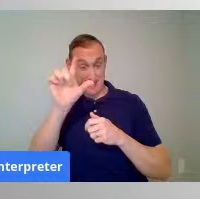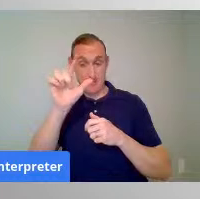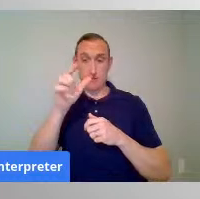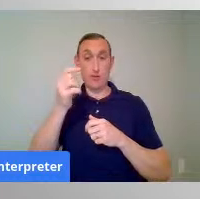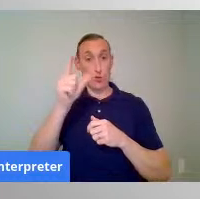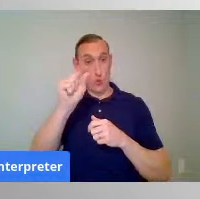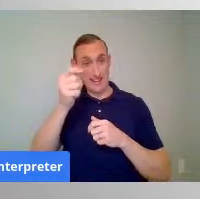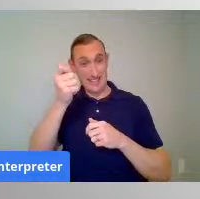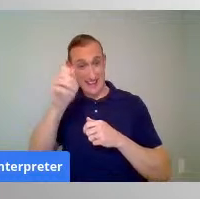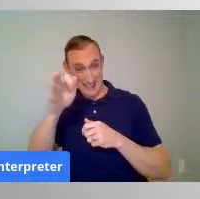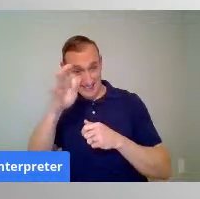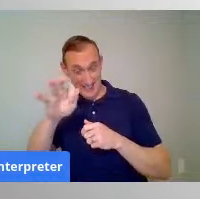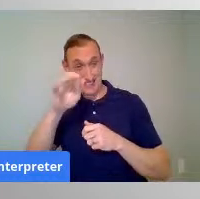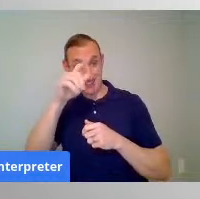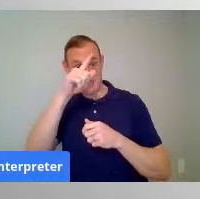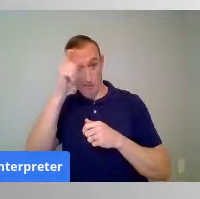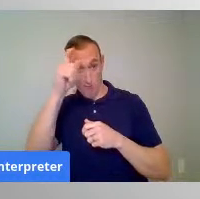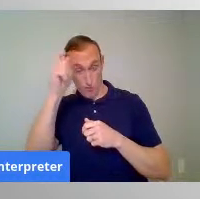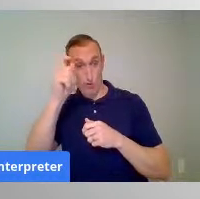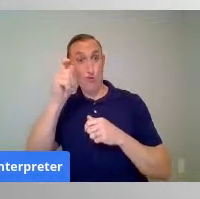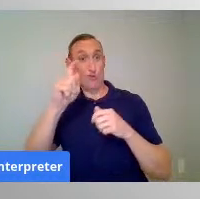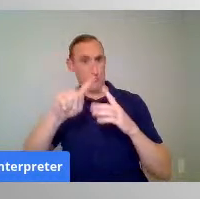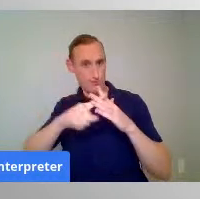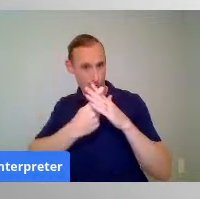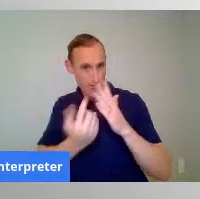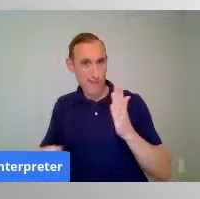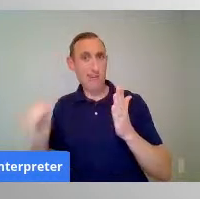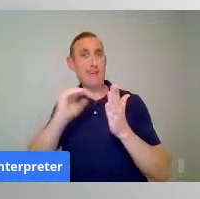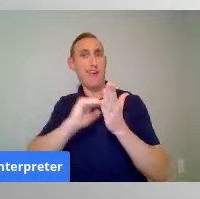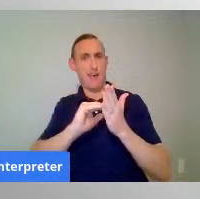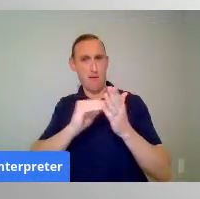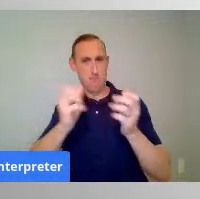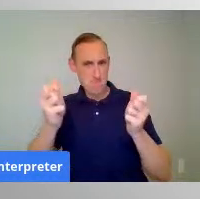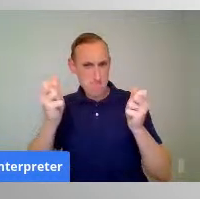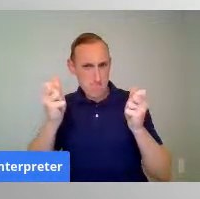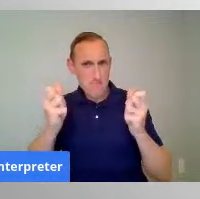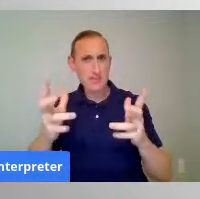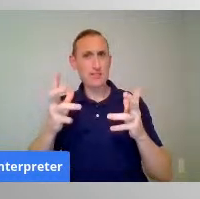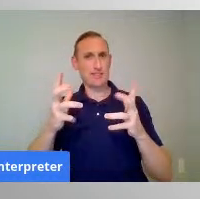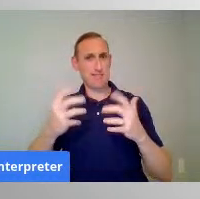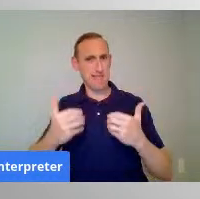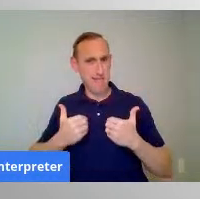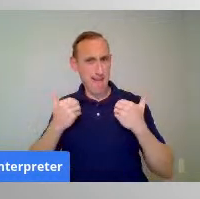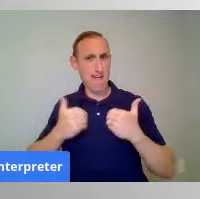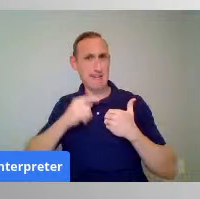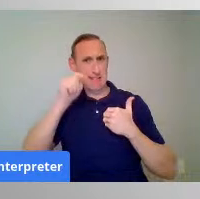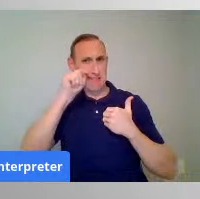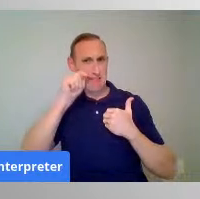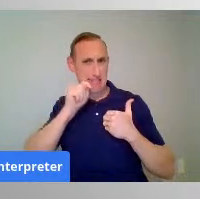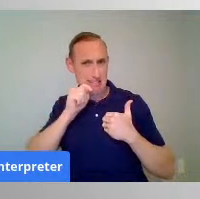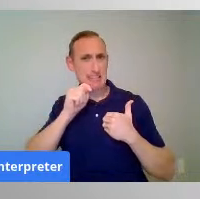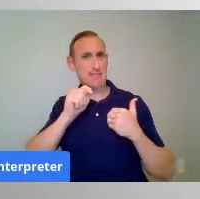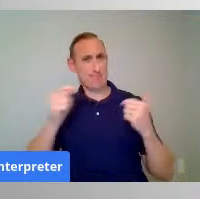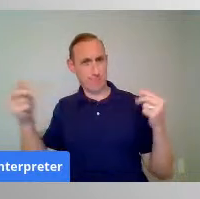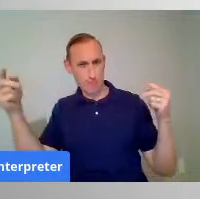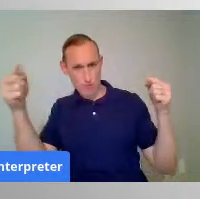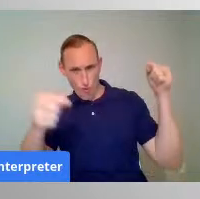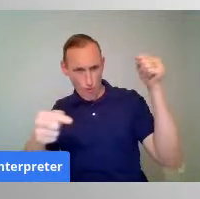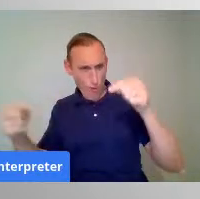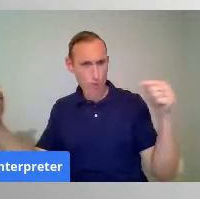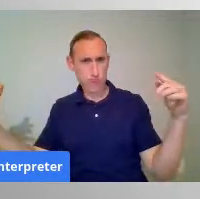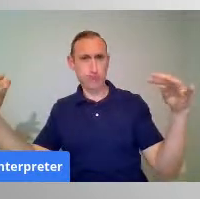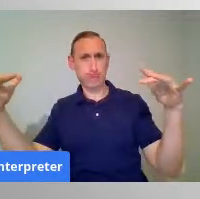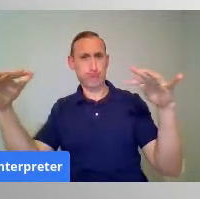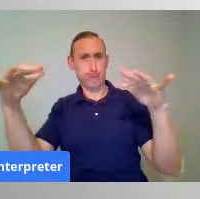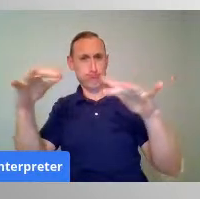school students coming out on Friday nights for a wide variety of games and enrichment activities and guest speakers. A lot